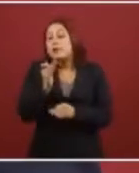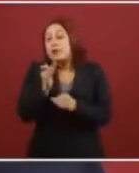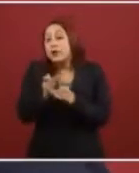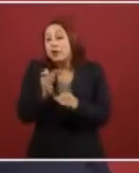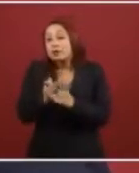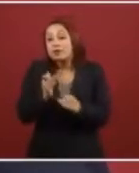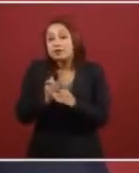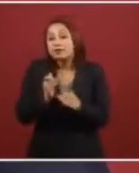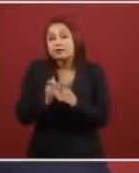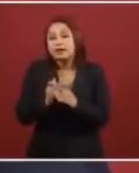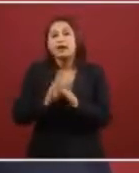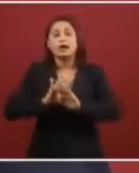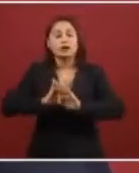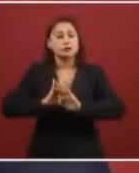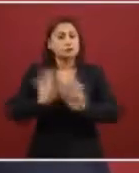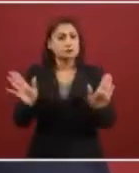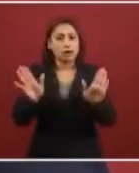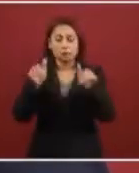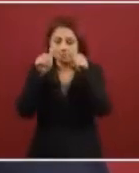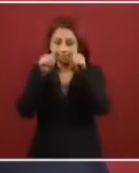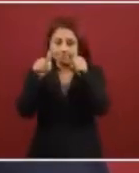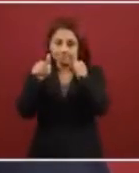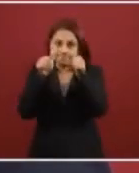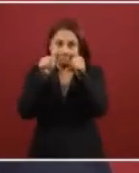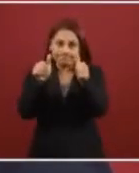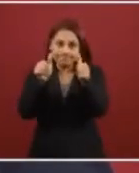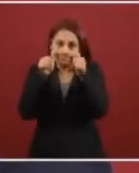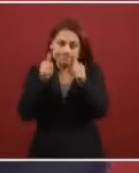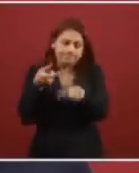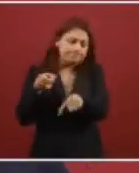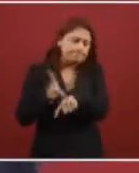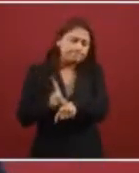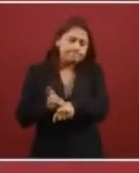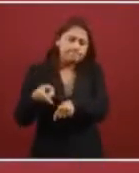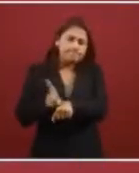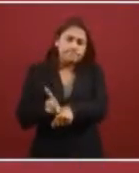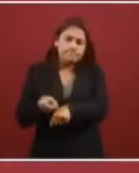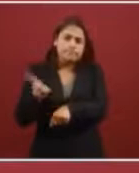trabajando we todos are los working días every day para